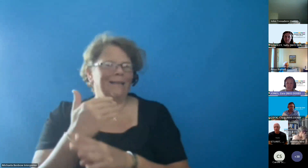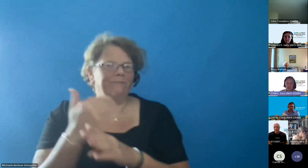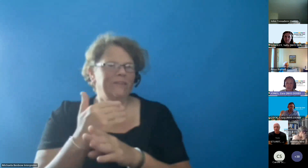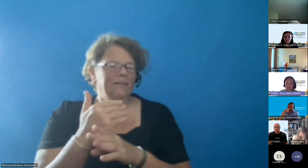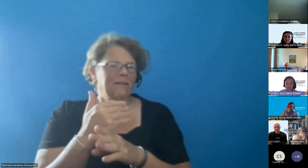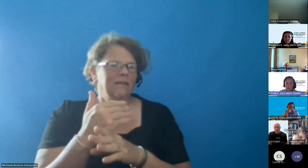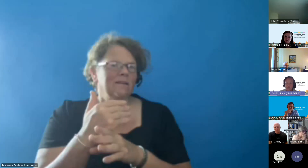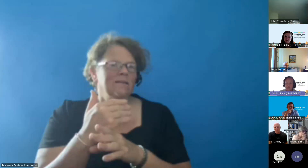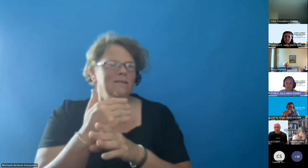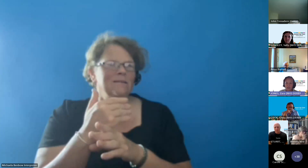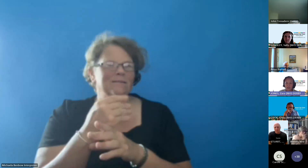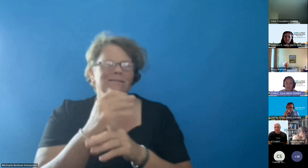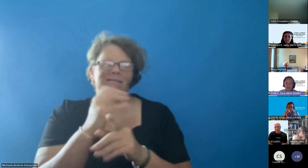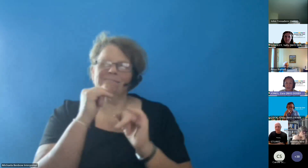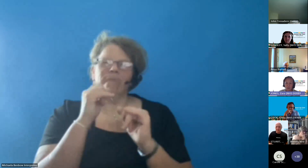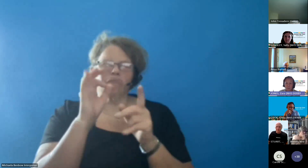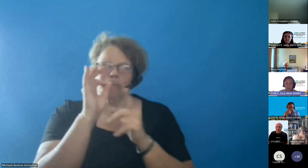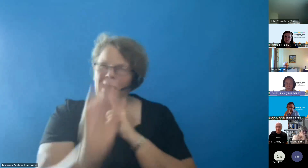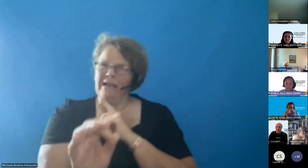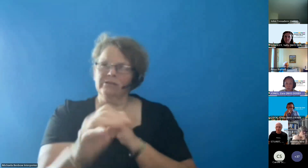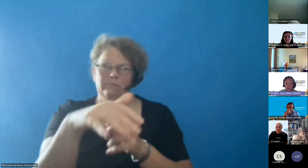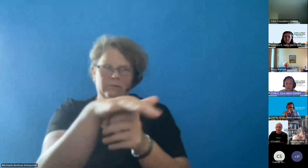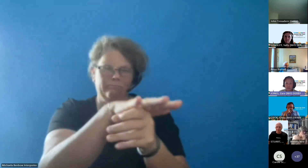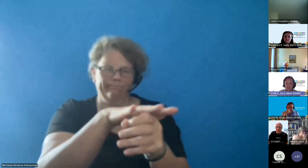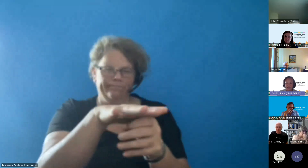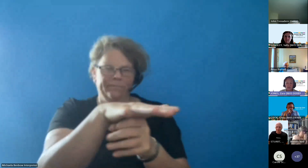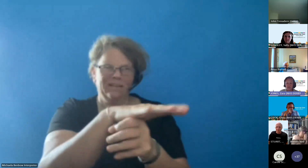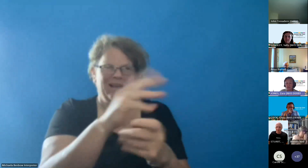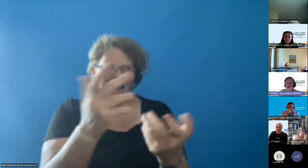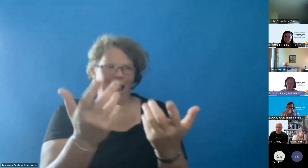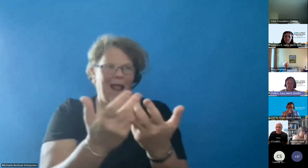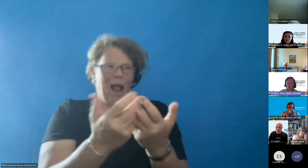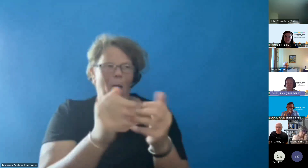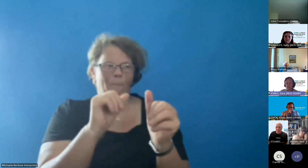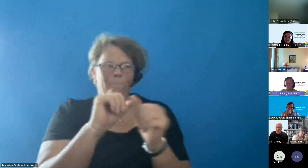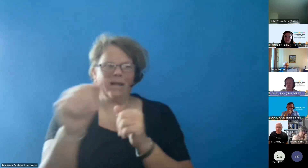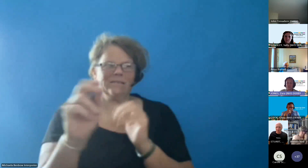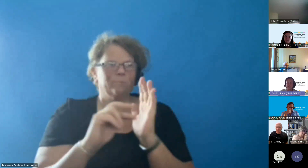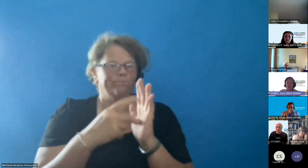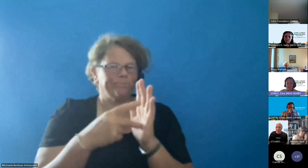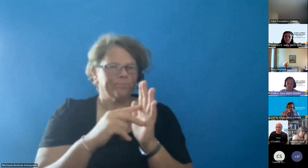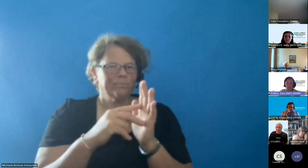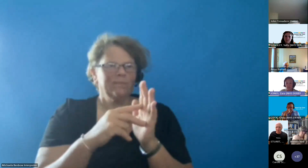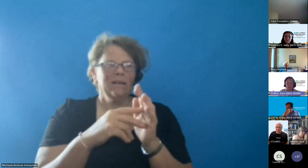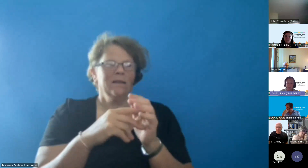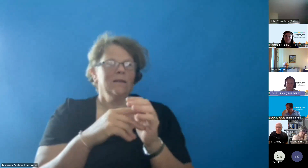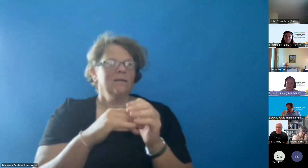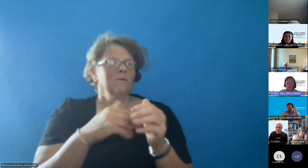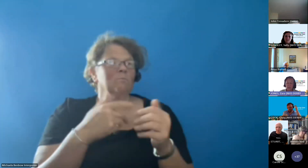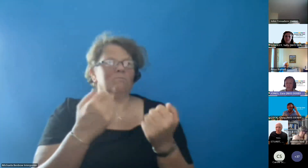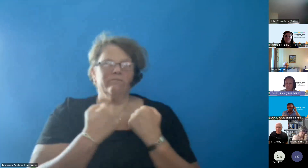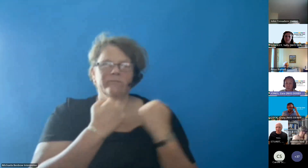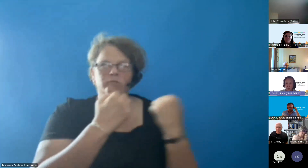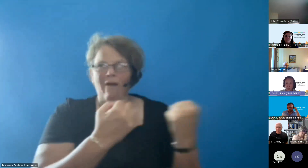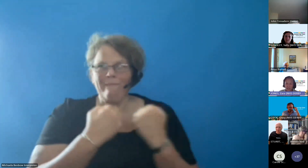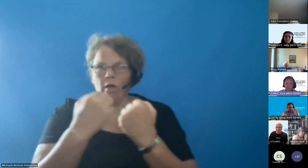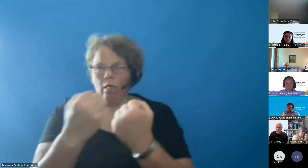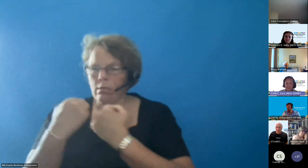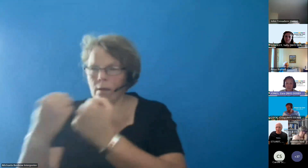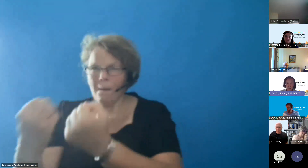acute specialised commissioning and how we best organise ourselves to make sure that patients, wherever they might need to travel to for